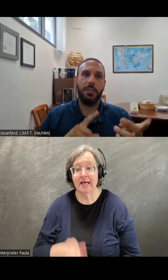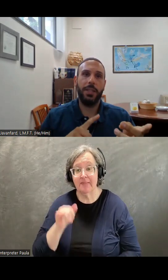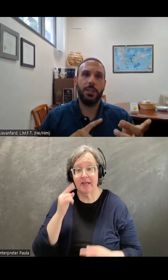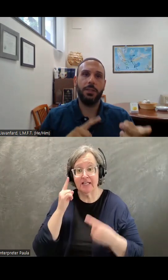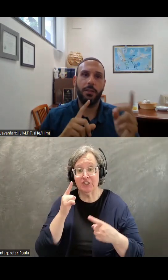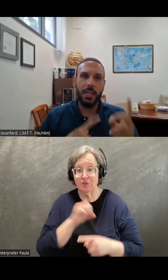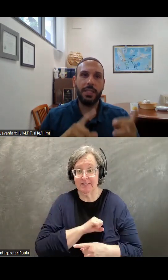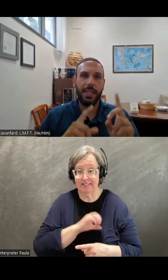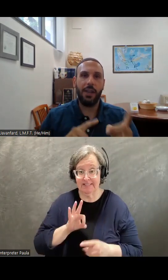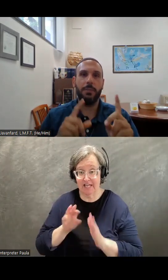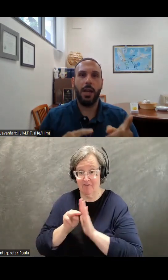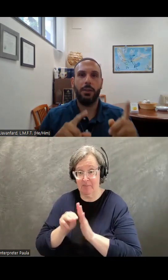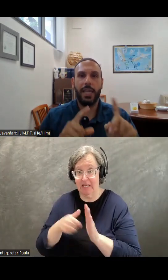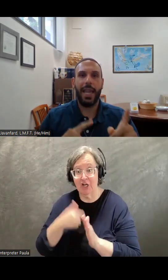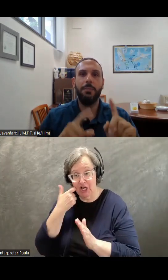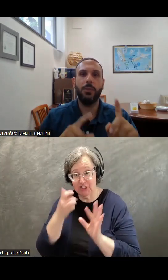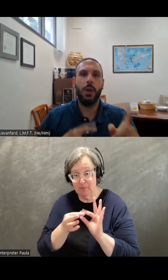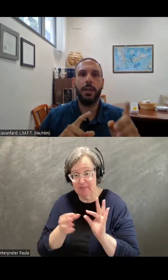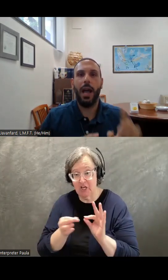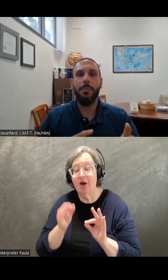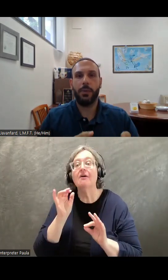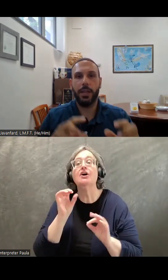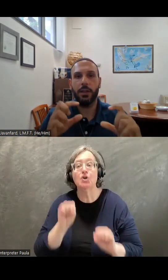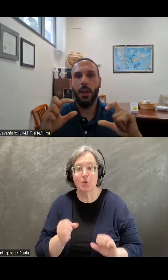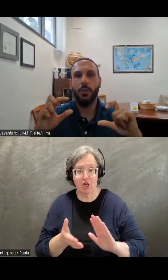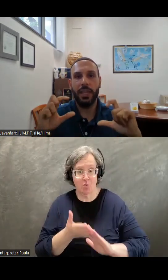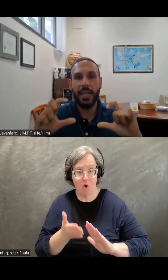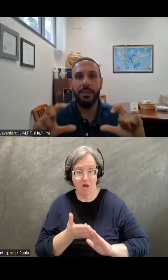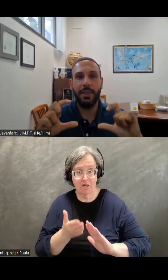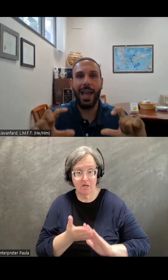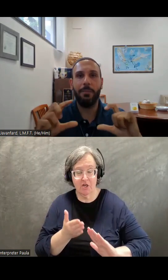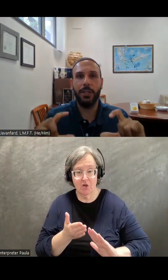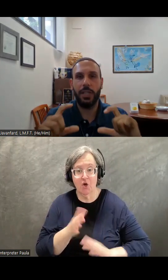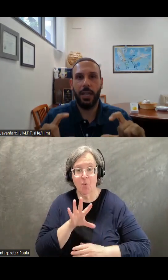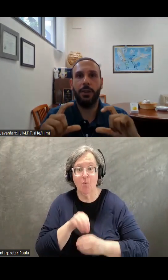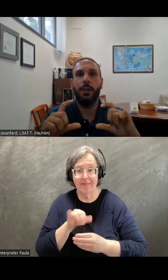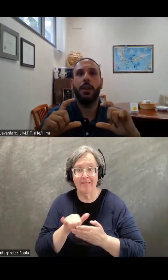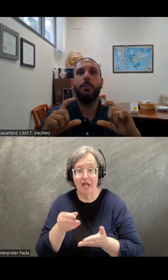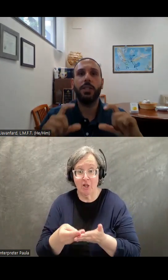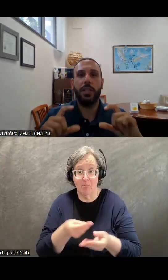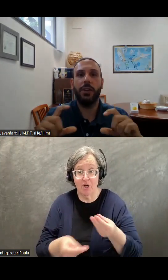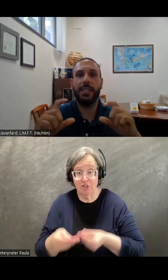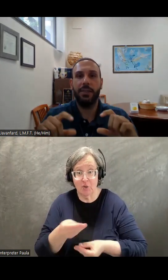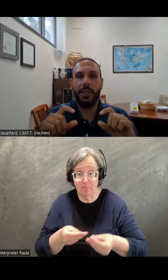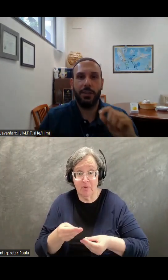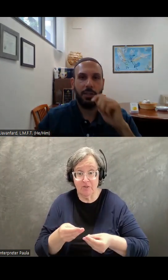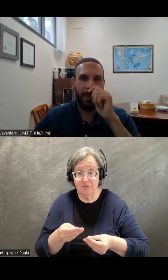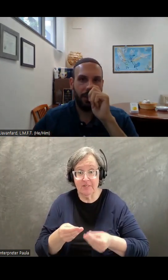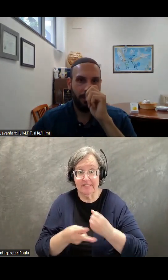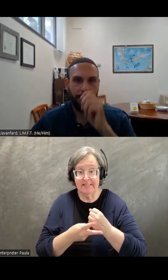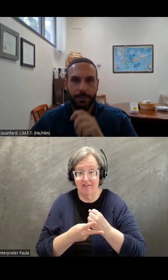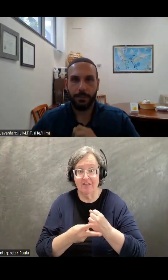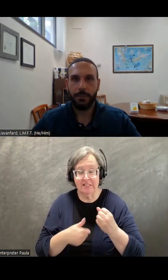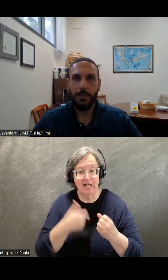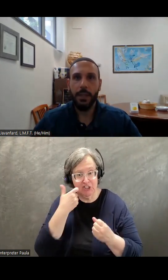model I just mentioned. This staffing model can be run and operated within that budgetary saving that I just